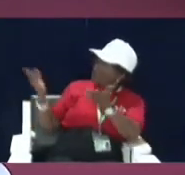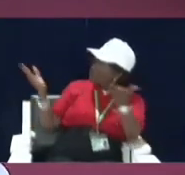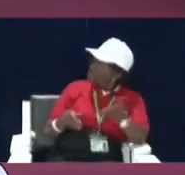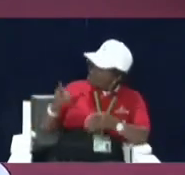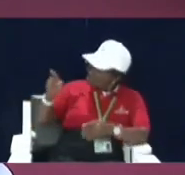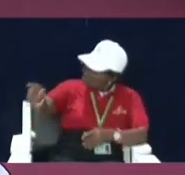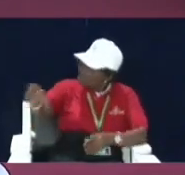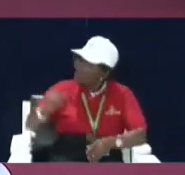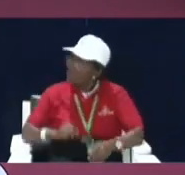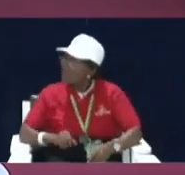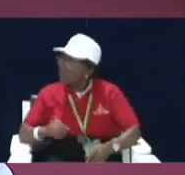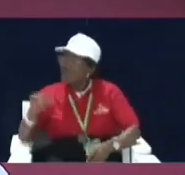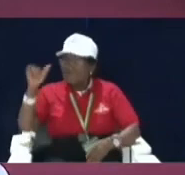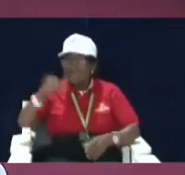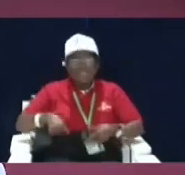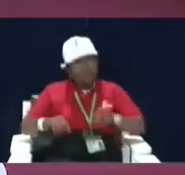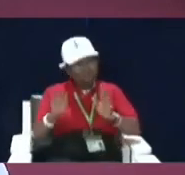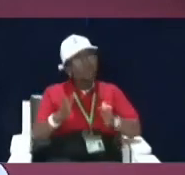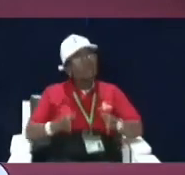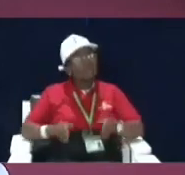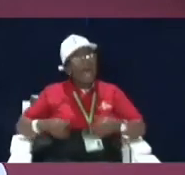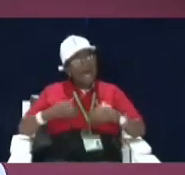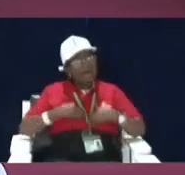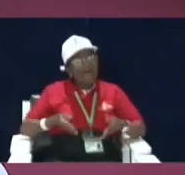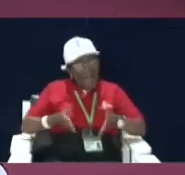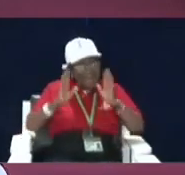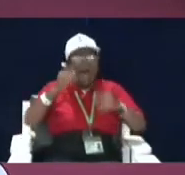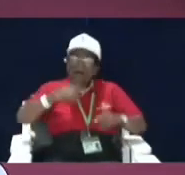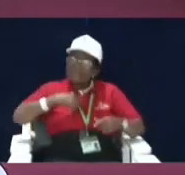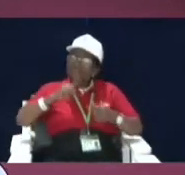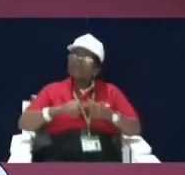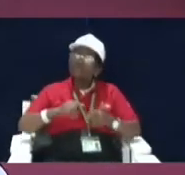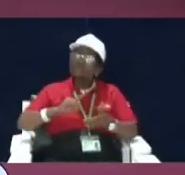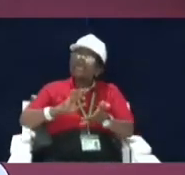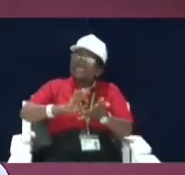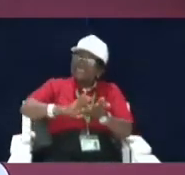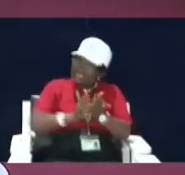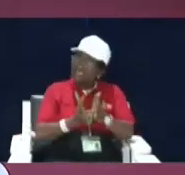They should have allowed me to deal with these ones.